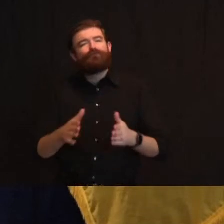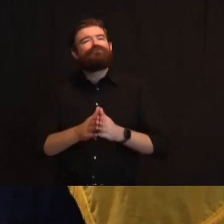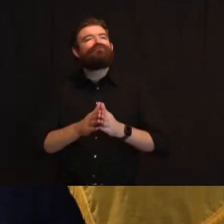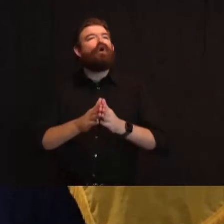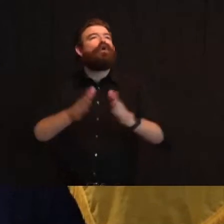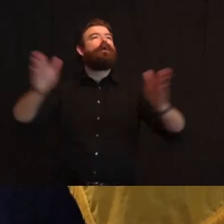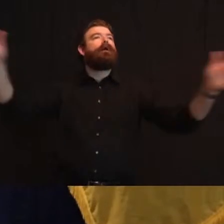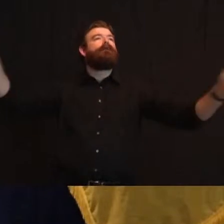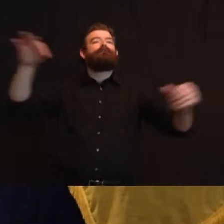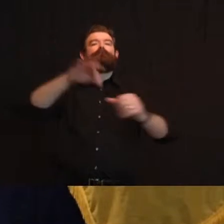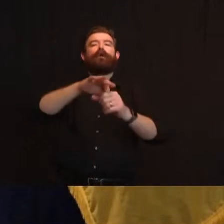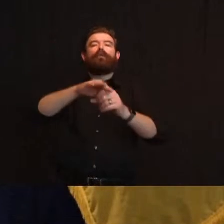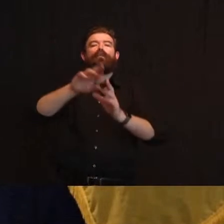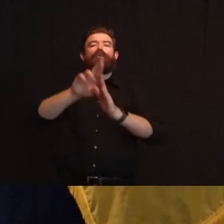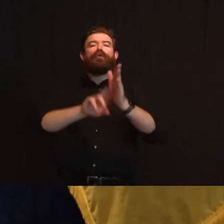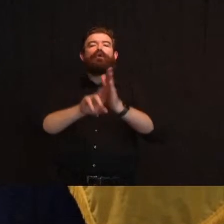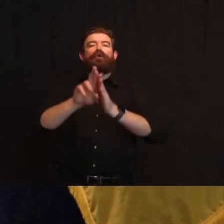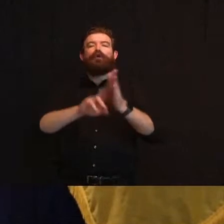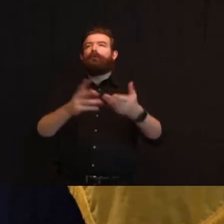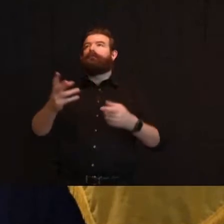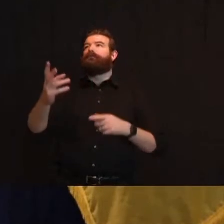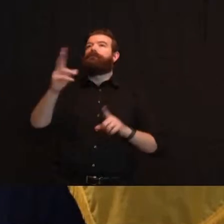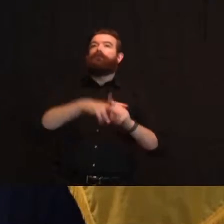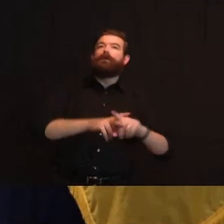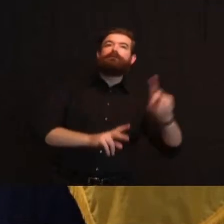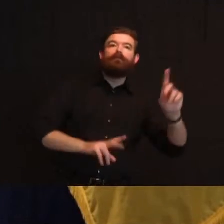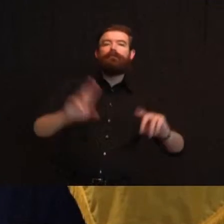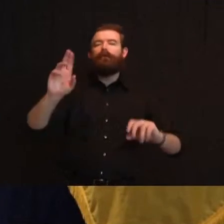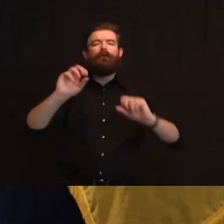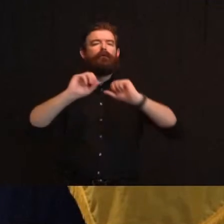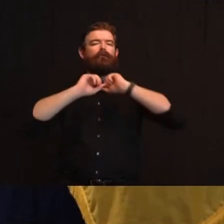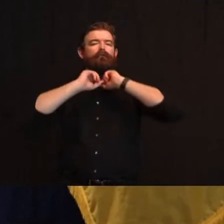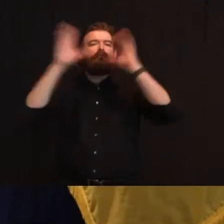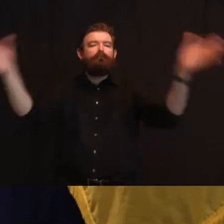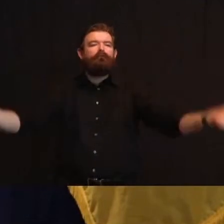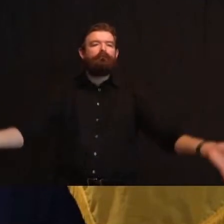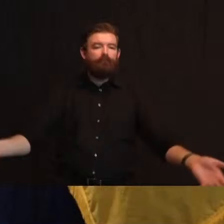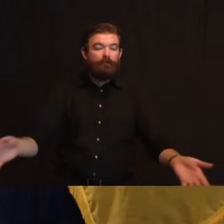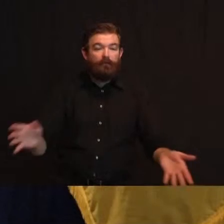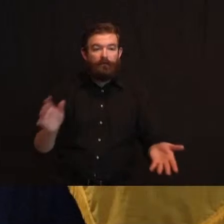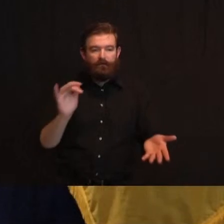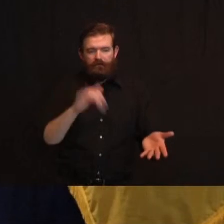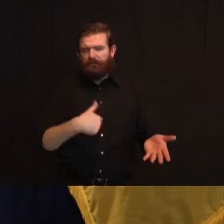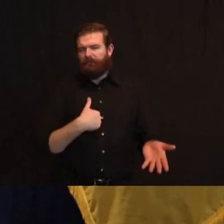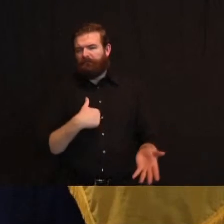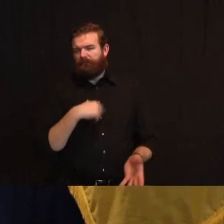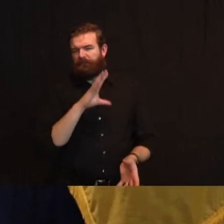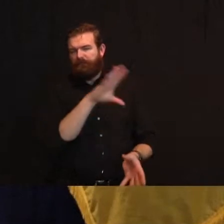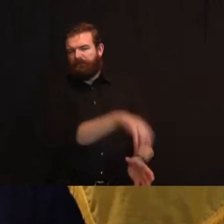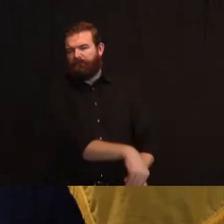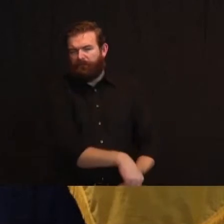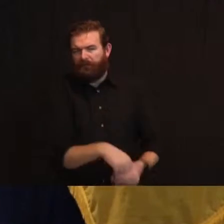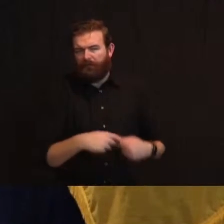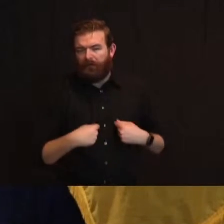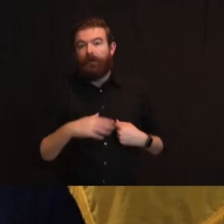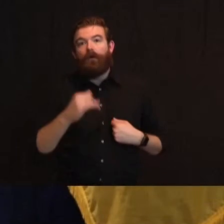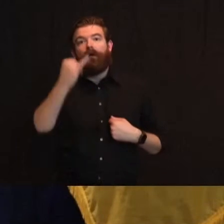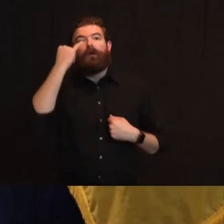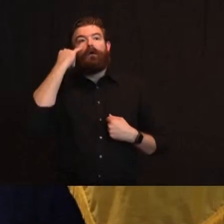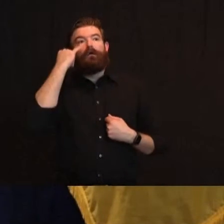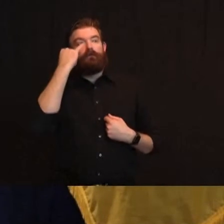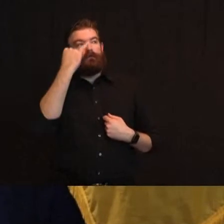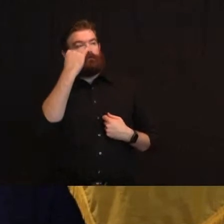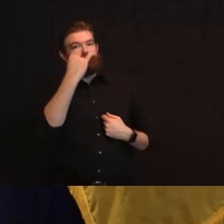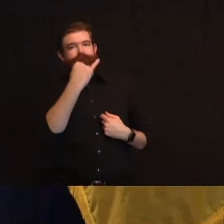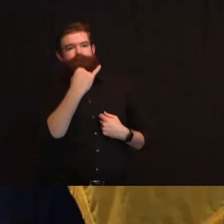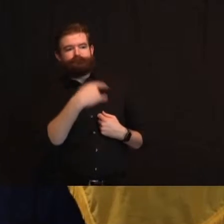order, as it were. I will not recuse myself just because I'm on the ballot. If it's directly impacting me, I won't go near that.